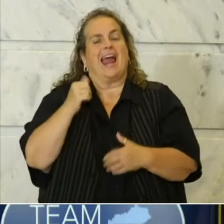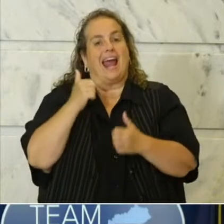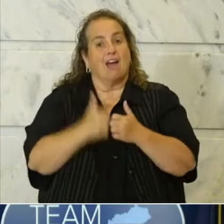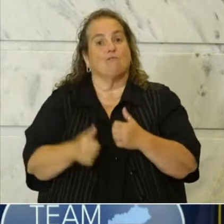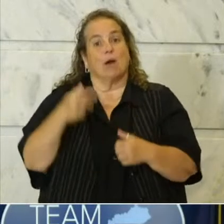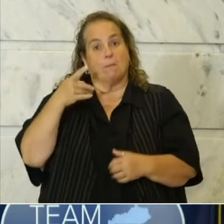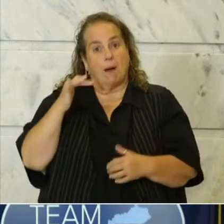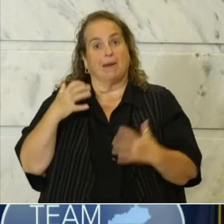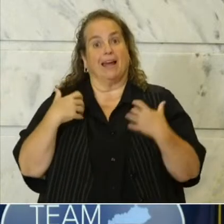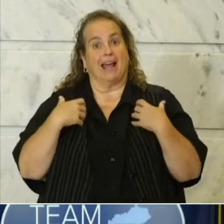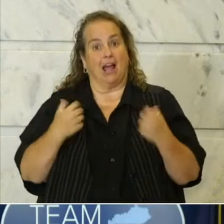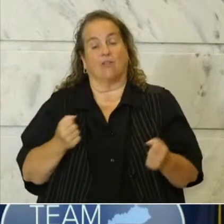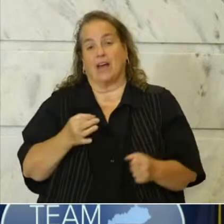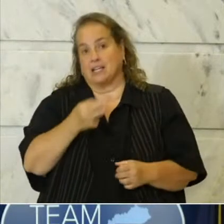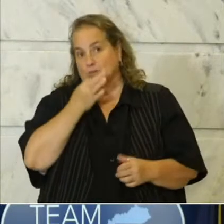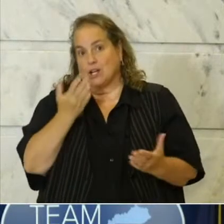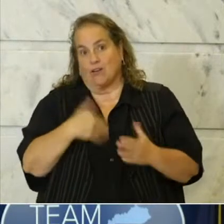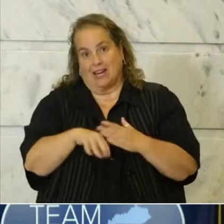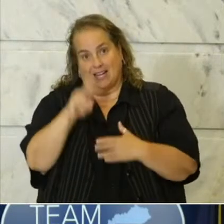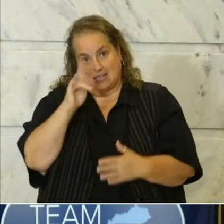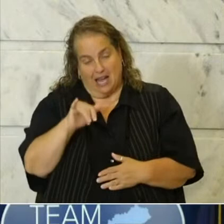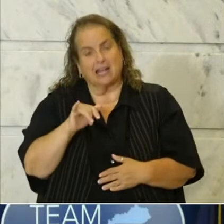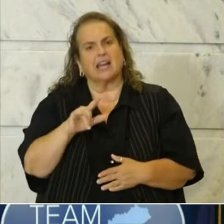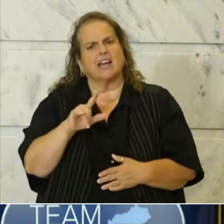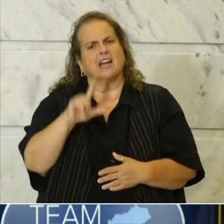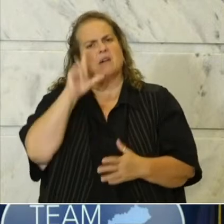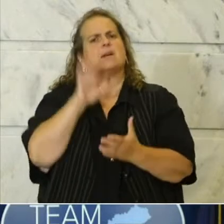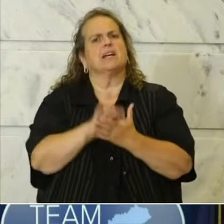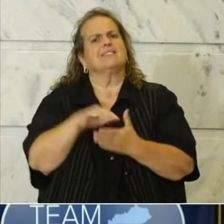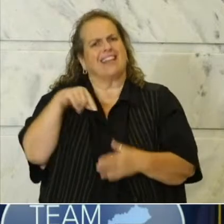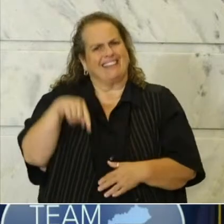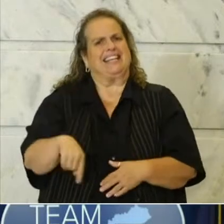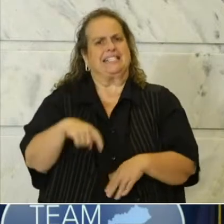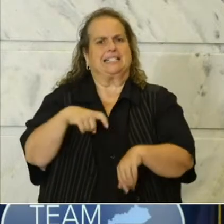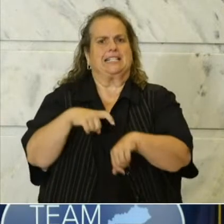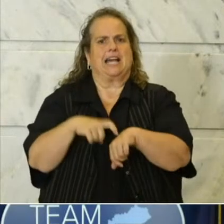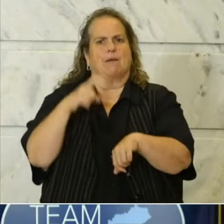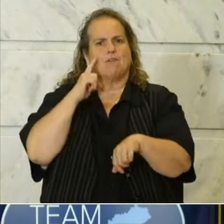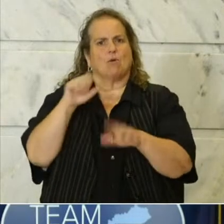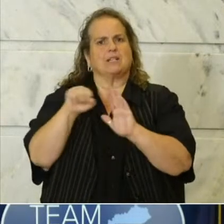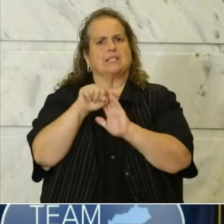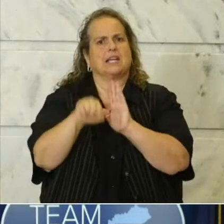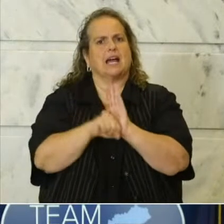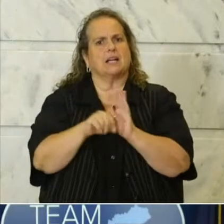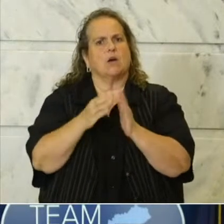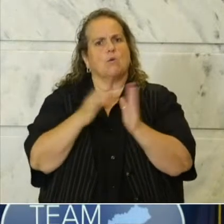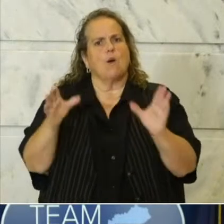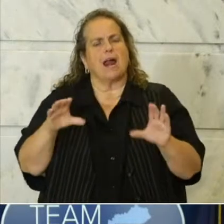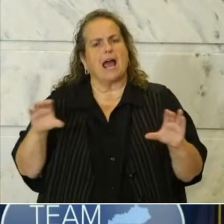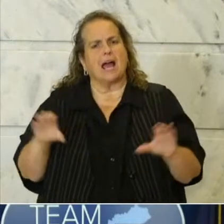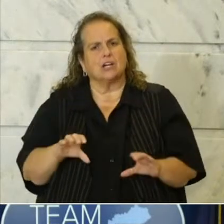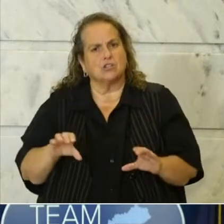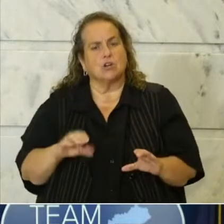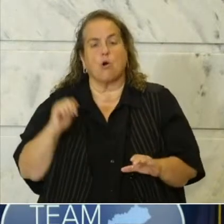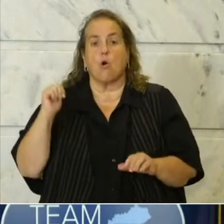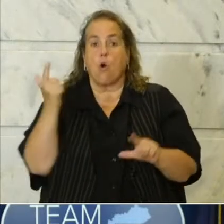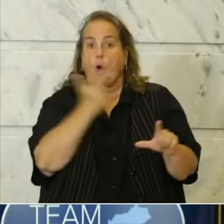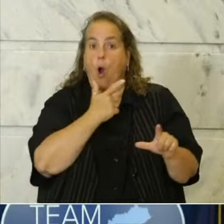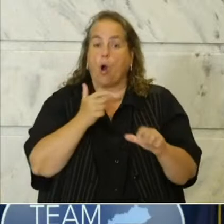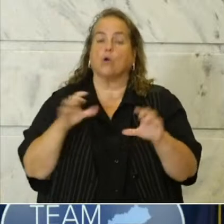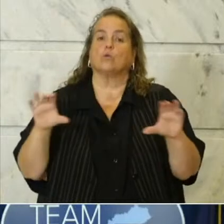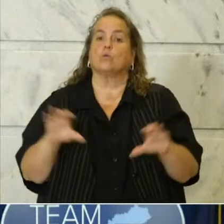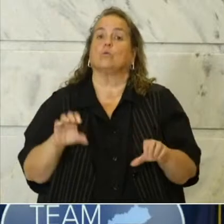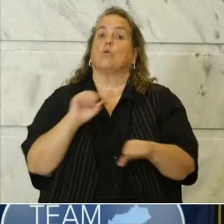in Kentucky would agree that this is the time for statewide action, all of us coming together, make sure we get this